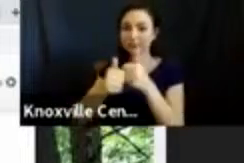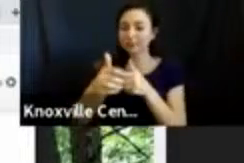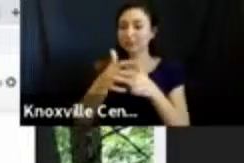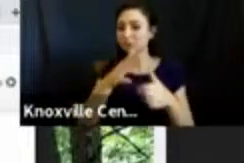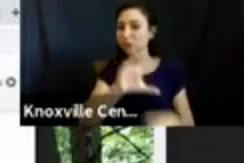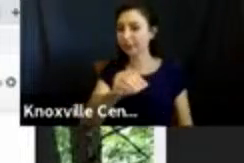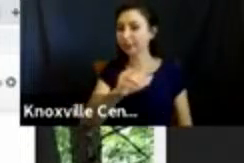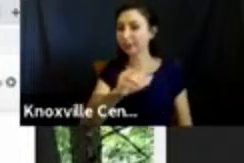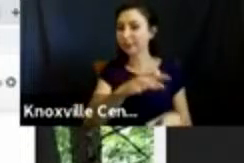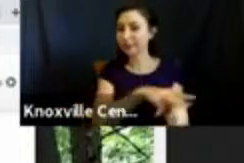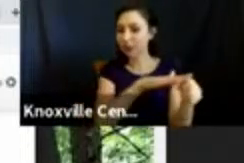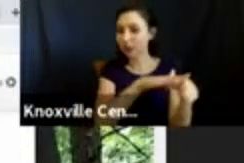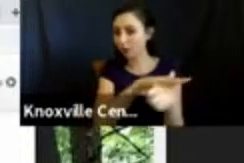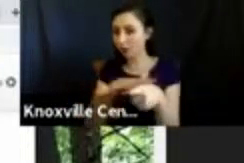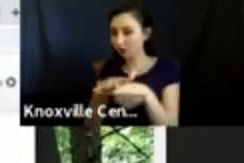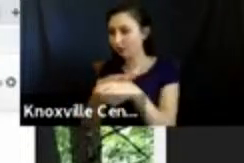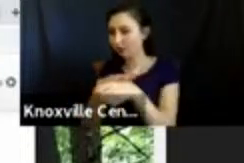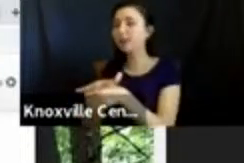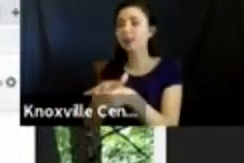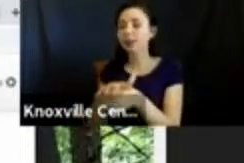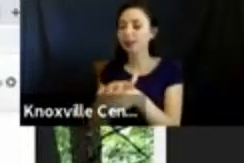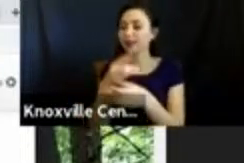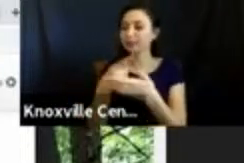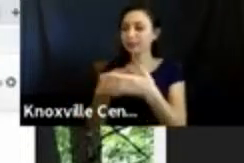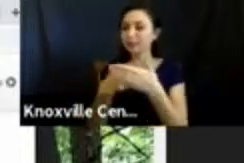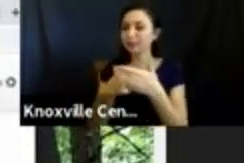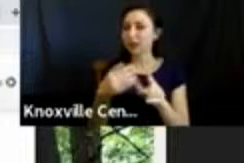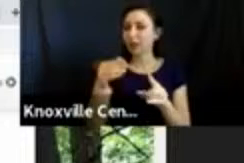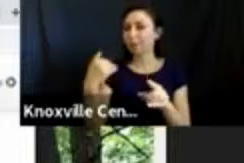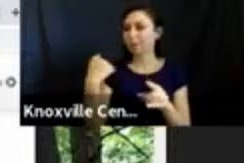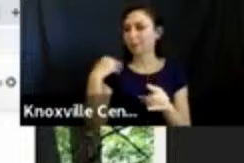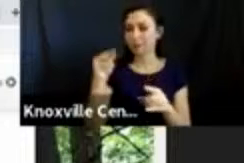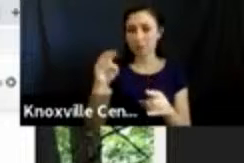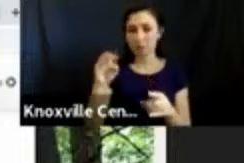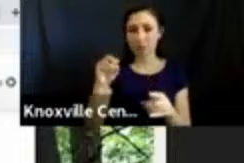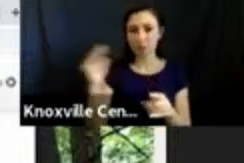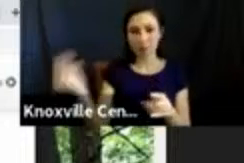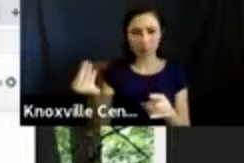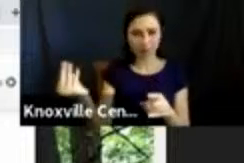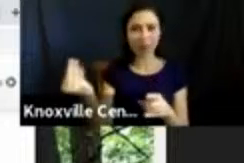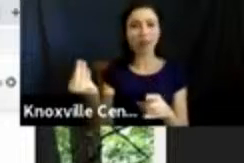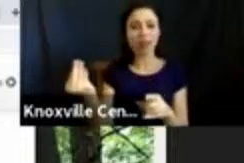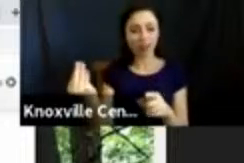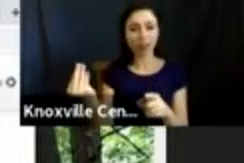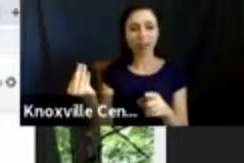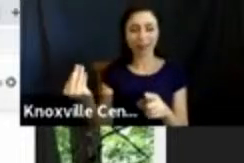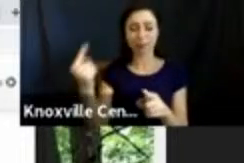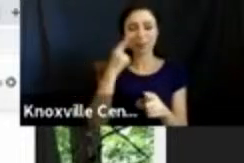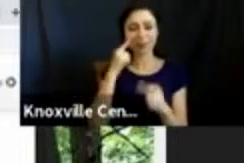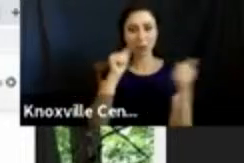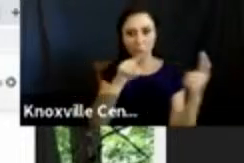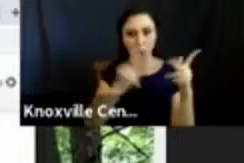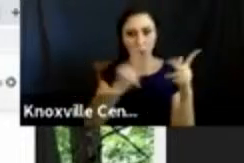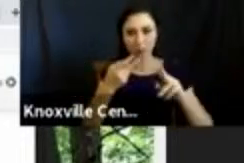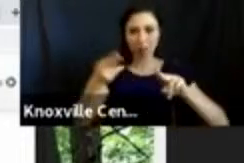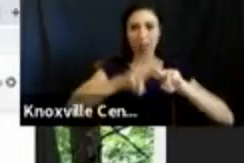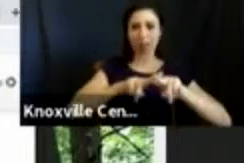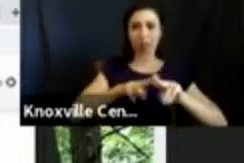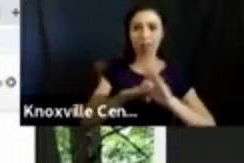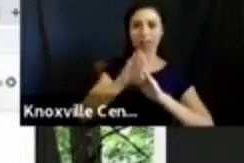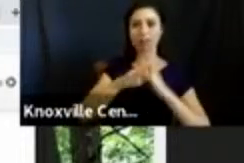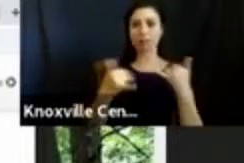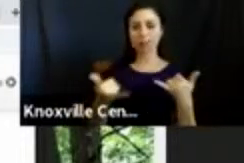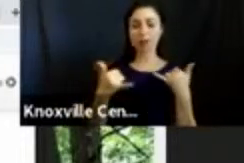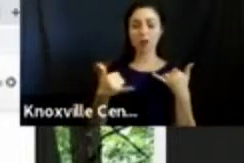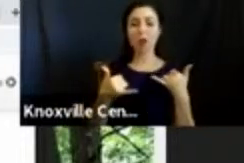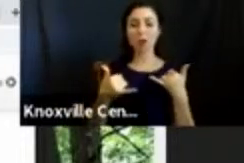discussions Monday on the state call was everybody is up. So there's trends both